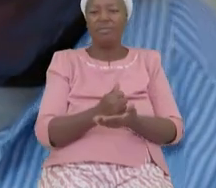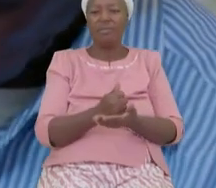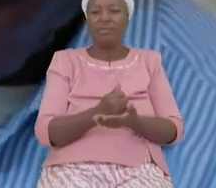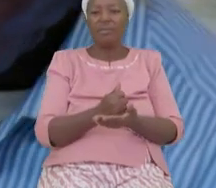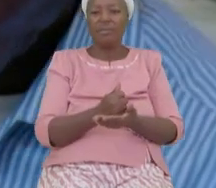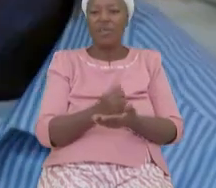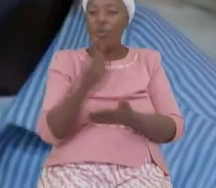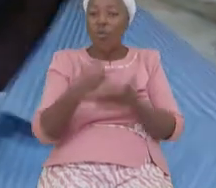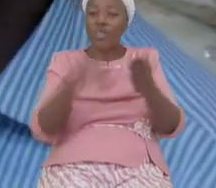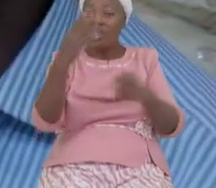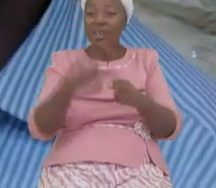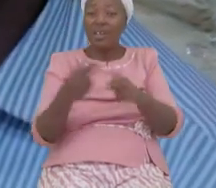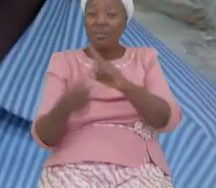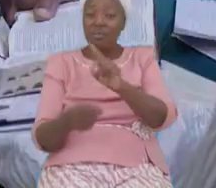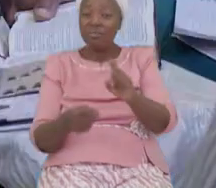What's your name?